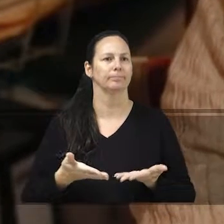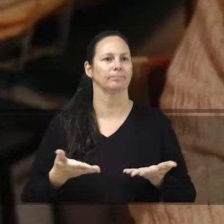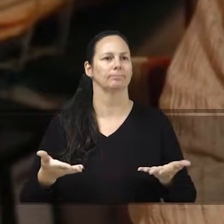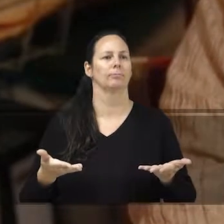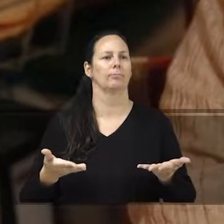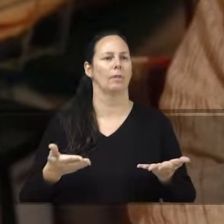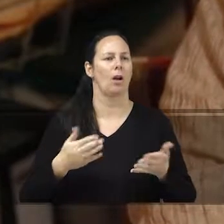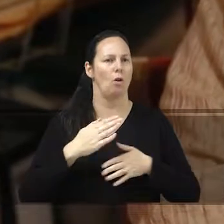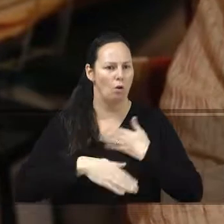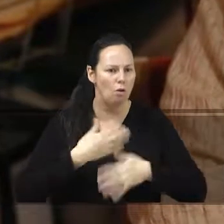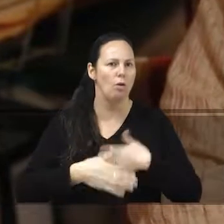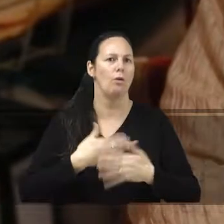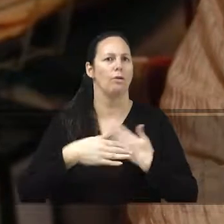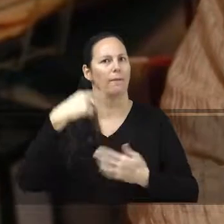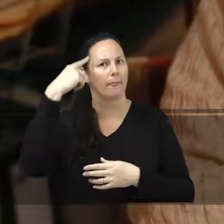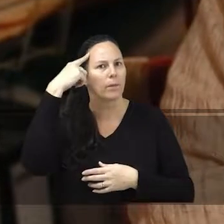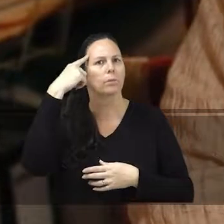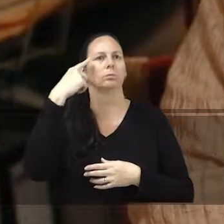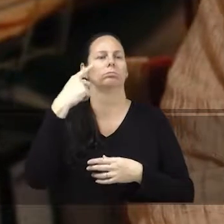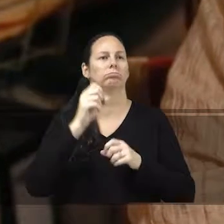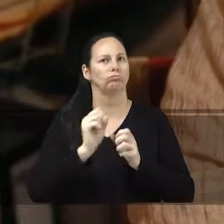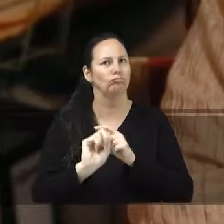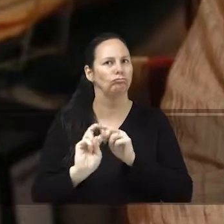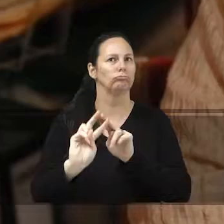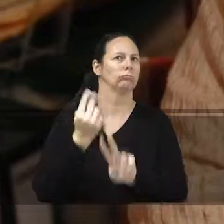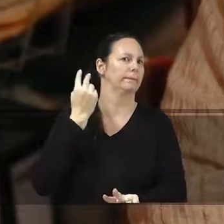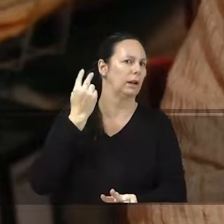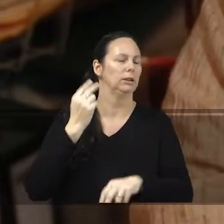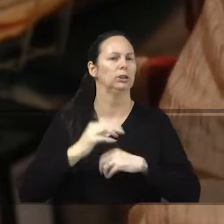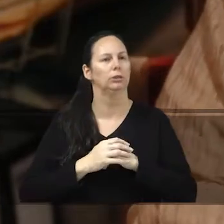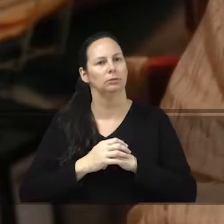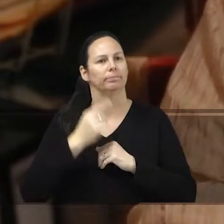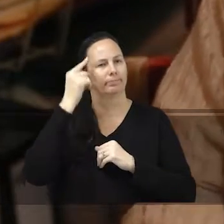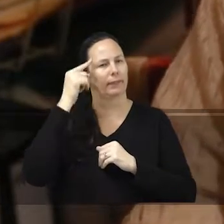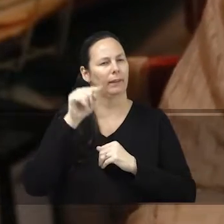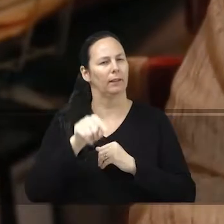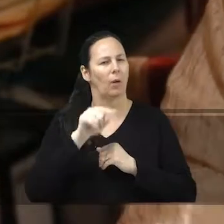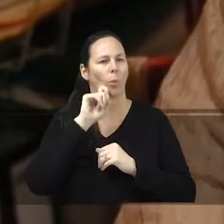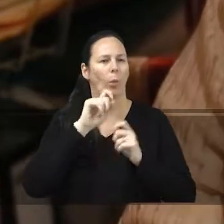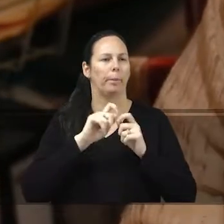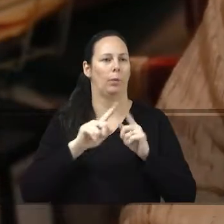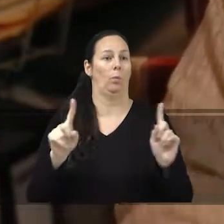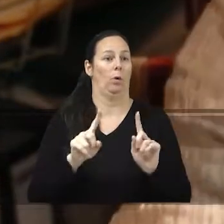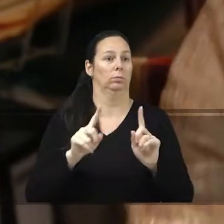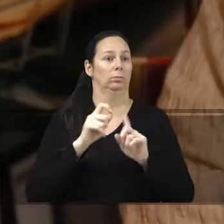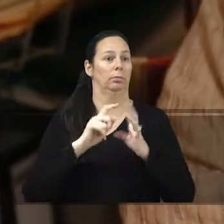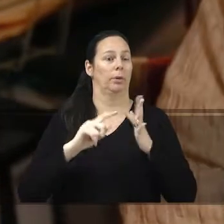And I think they will be what Pope Francis is interested in exploring more about how we deal with